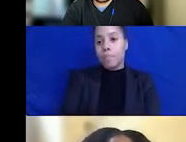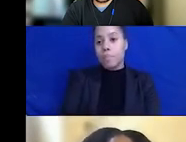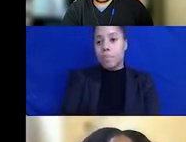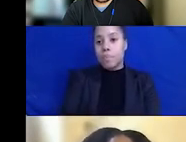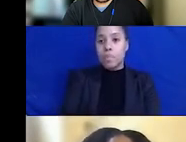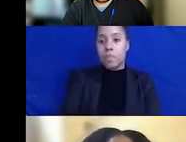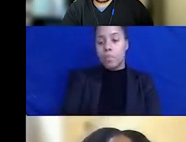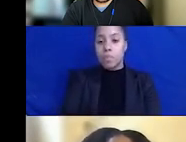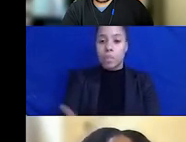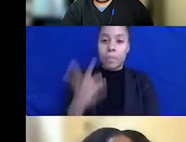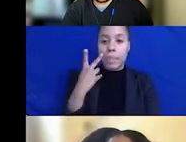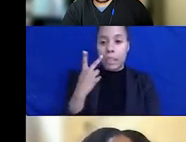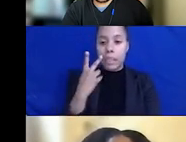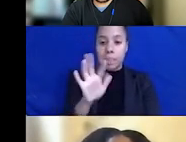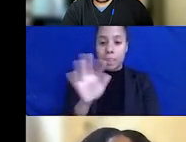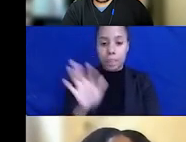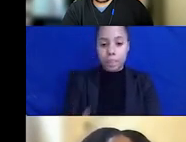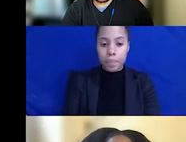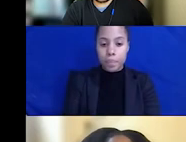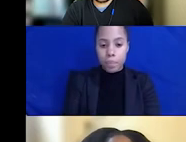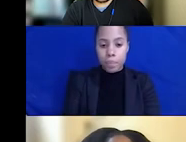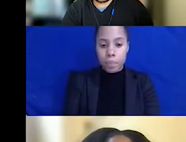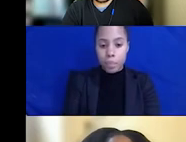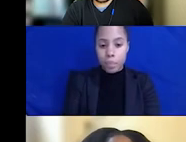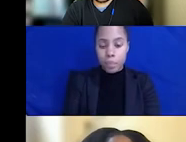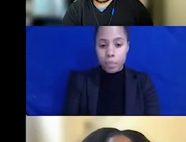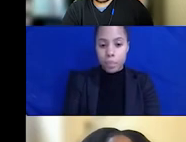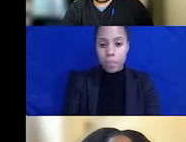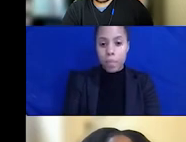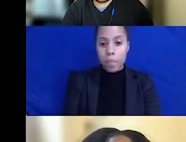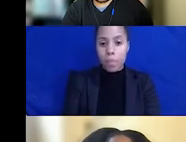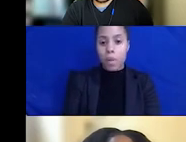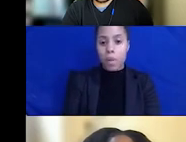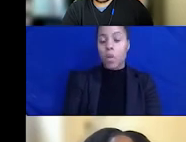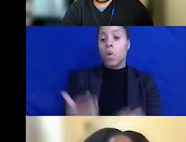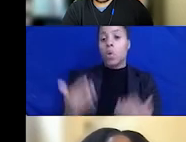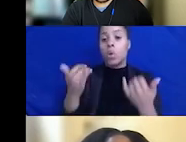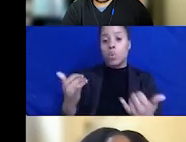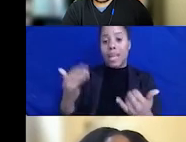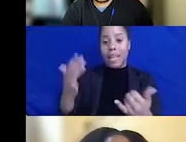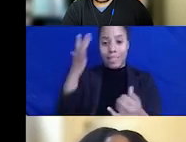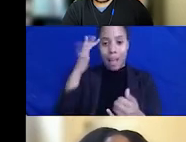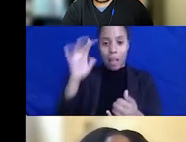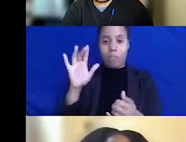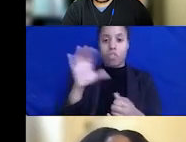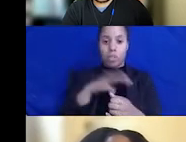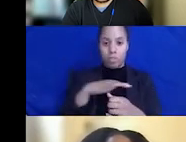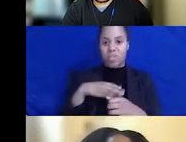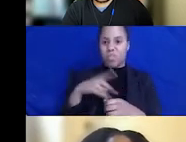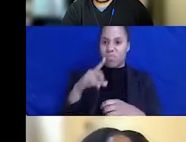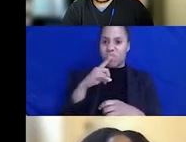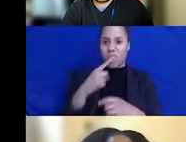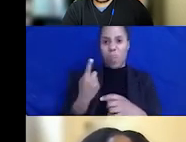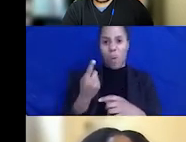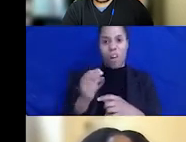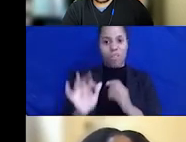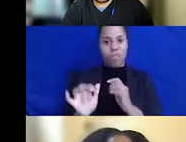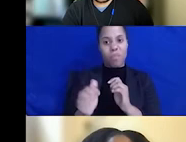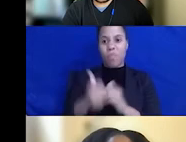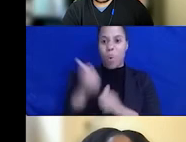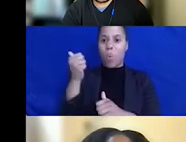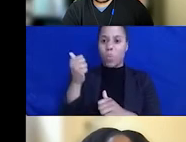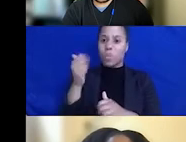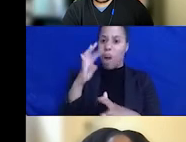Sorry, I'm on my notes. Today, literally the intelligence committee is the most hostile place for civil liberties or privacy, just full